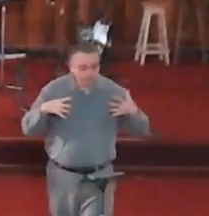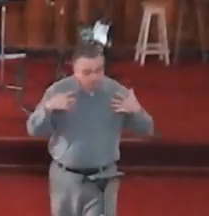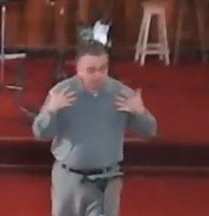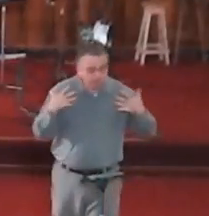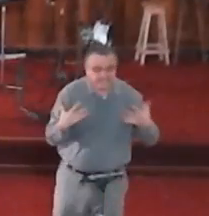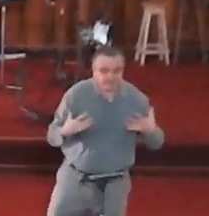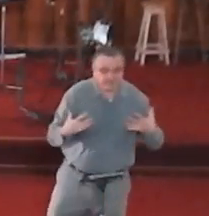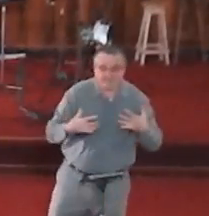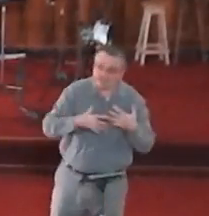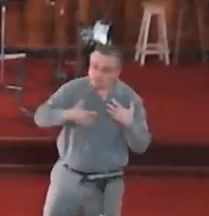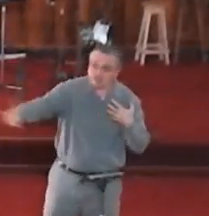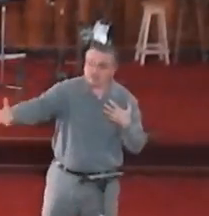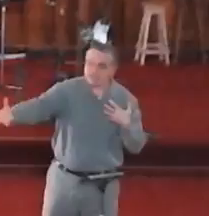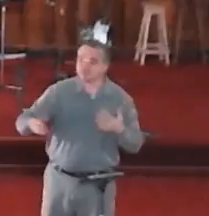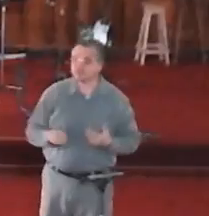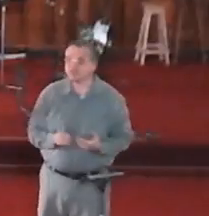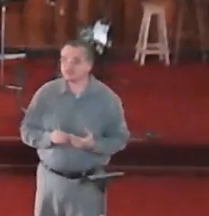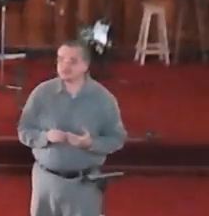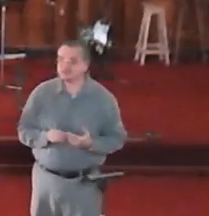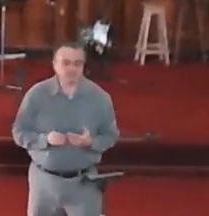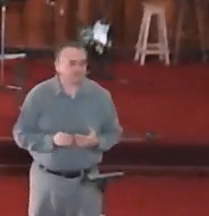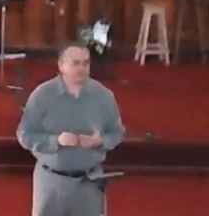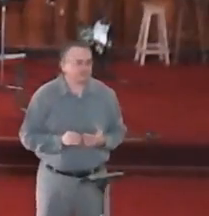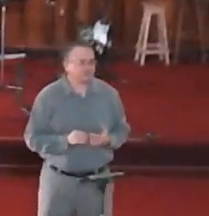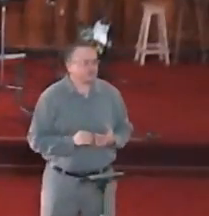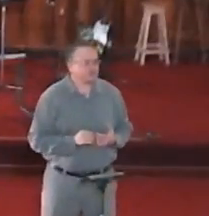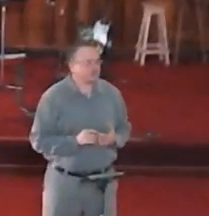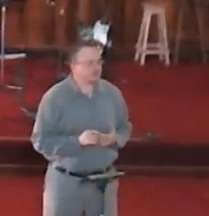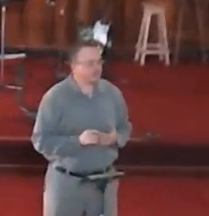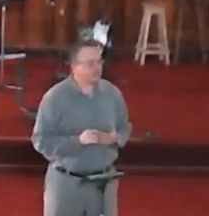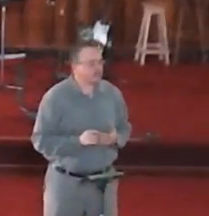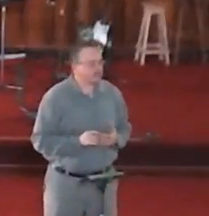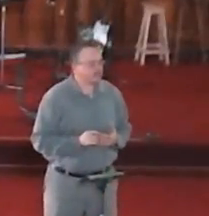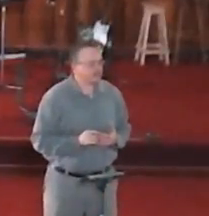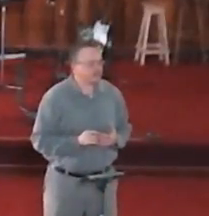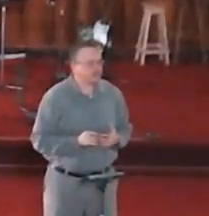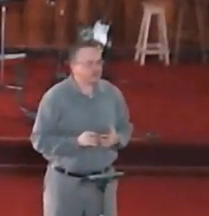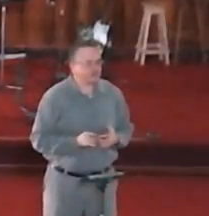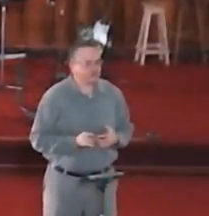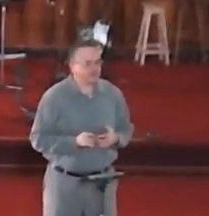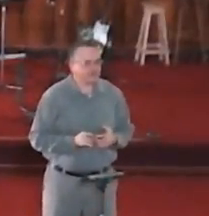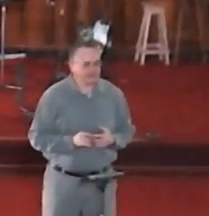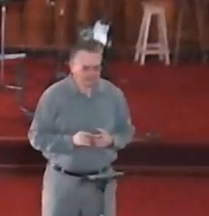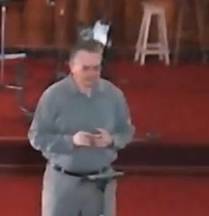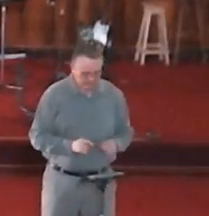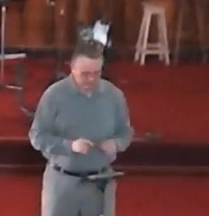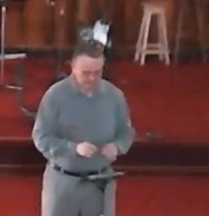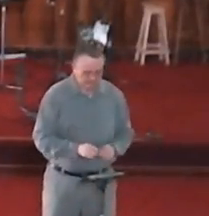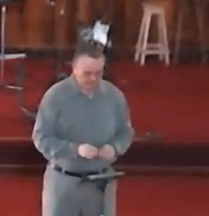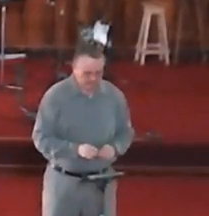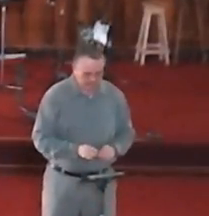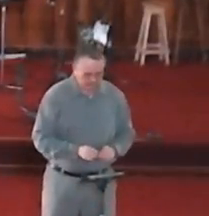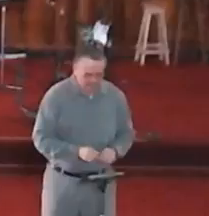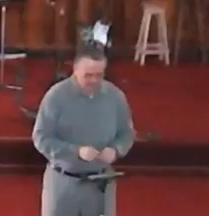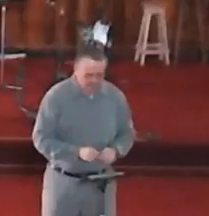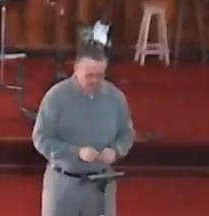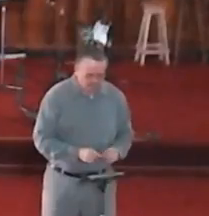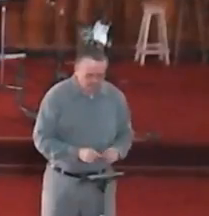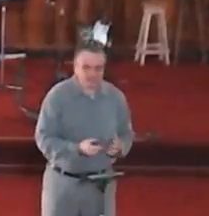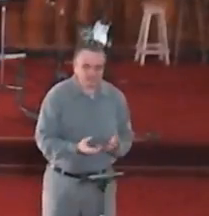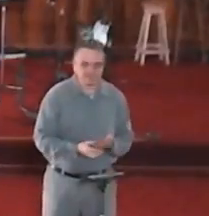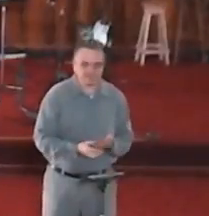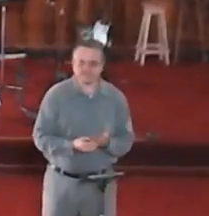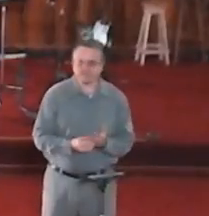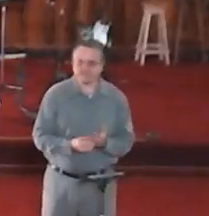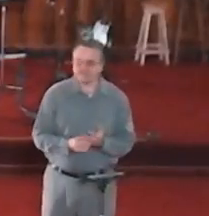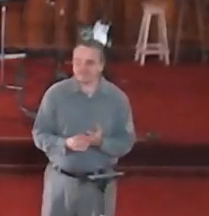eran compañeros de trabajo por años. This was a serious conflict. They had a fight, Paul and Barnabas, after years of working together. Entonces,